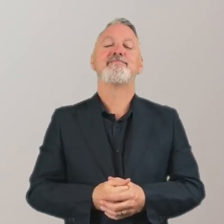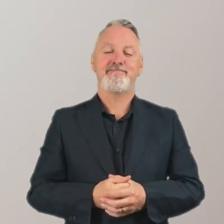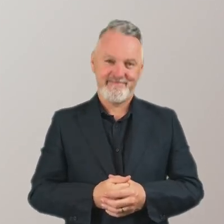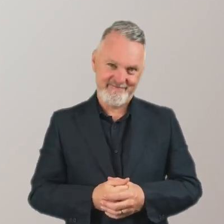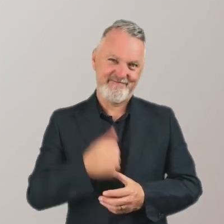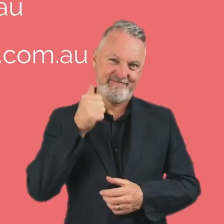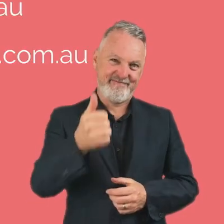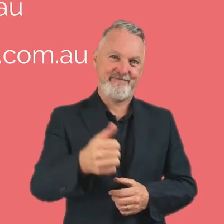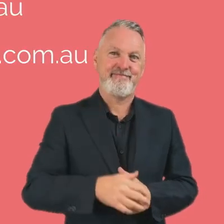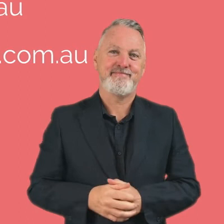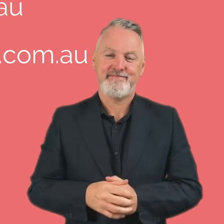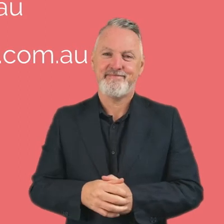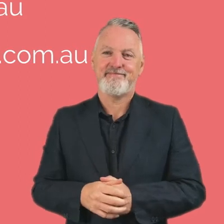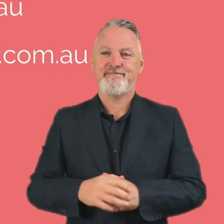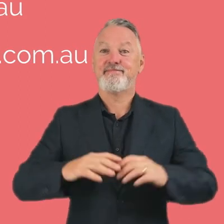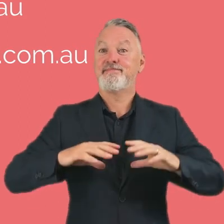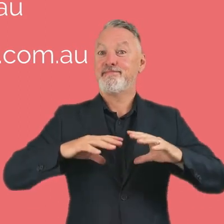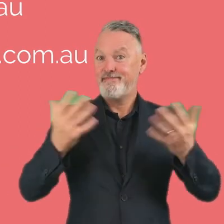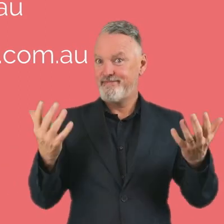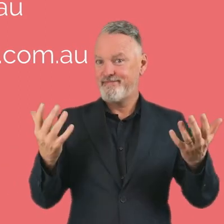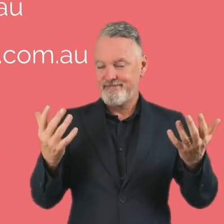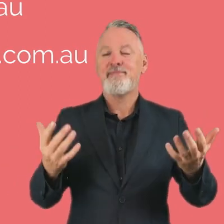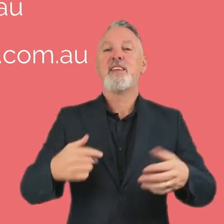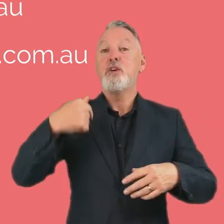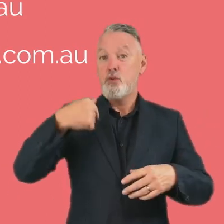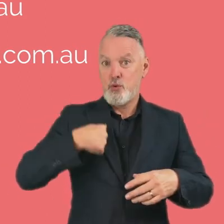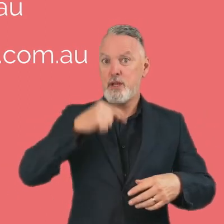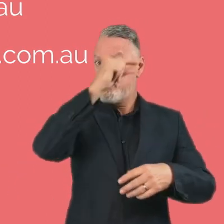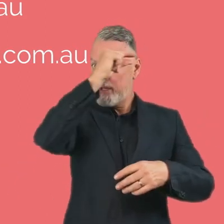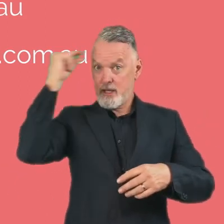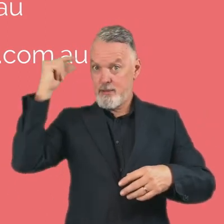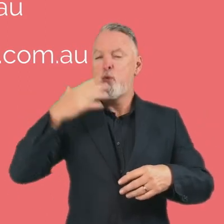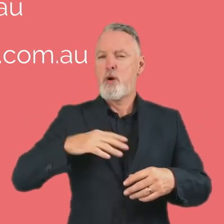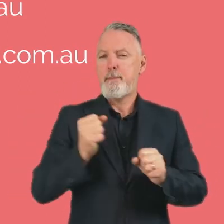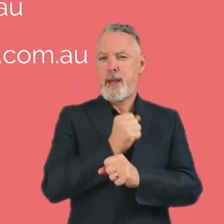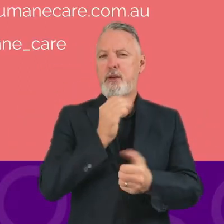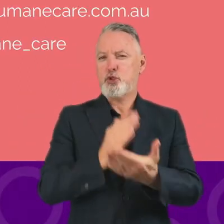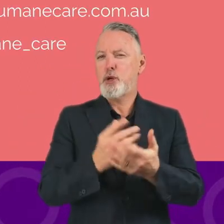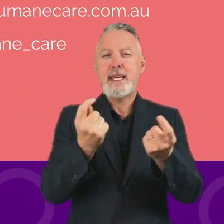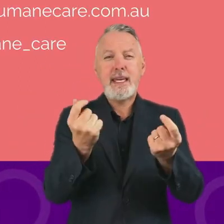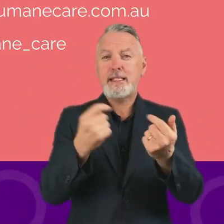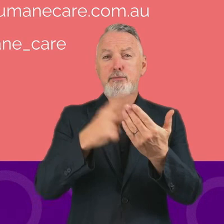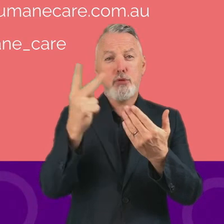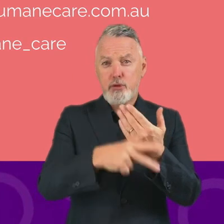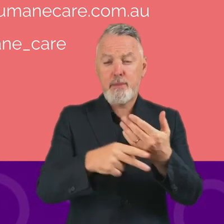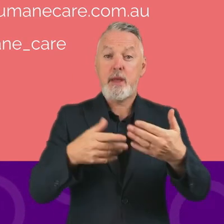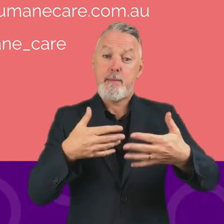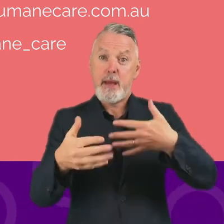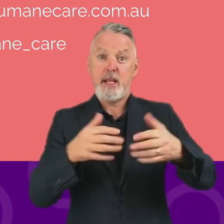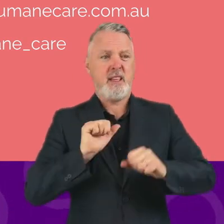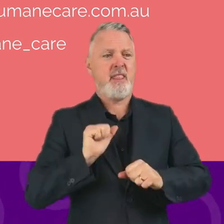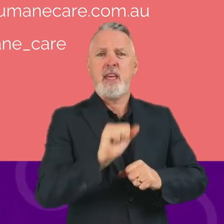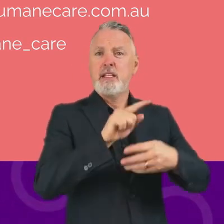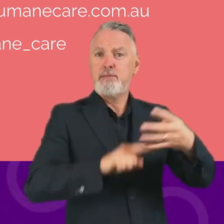Awesome. Ultimately, our goal is to be the easiest platform for families to manage their complete